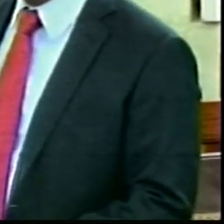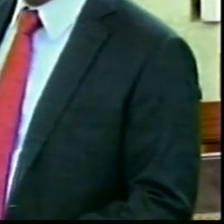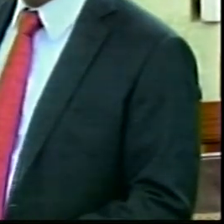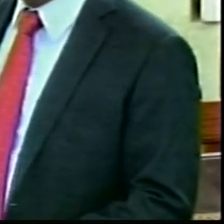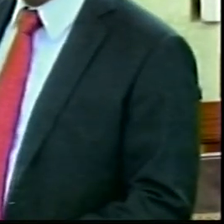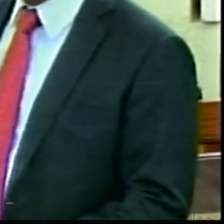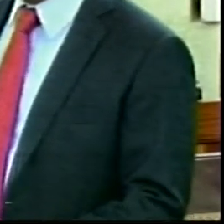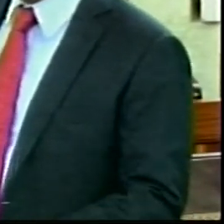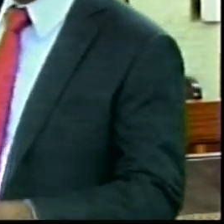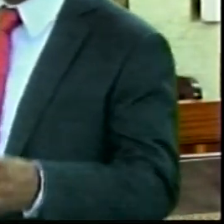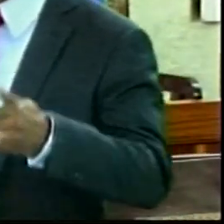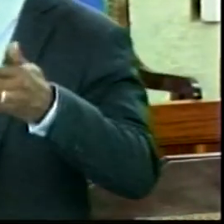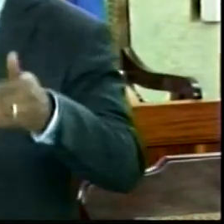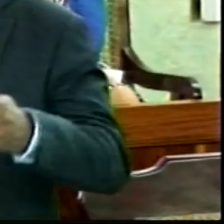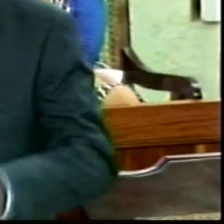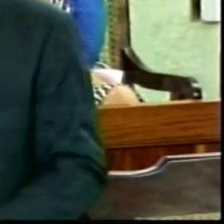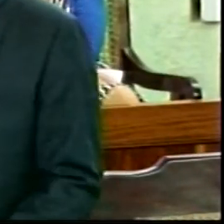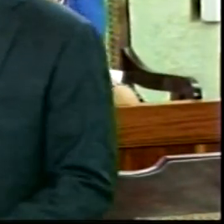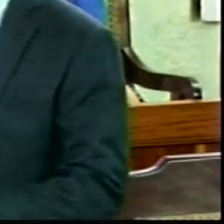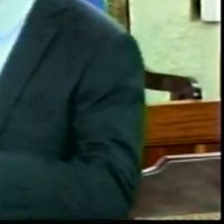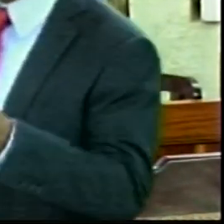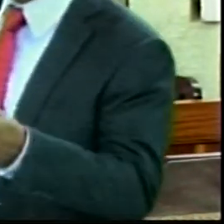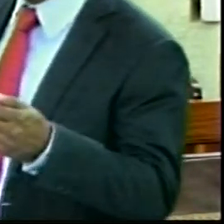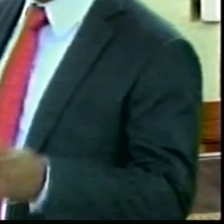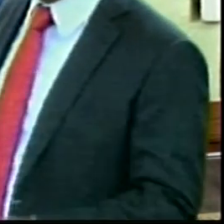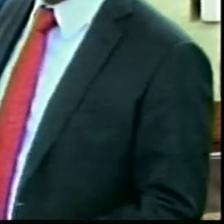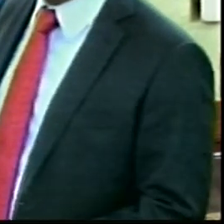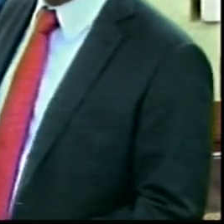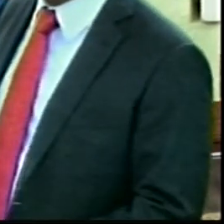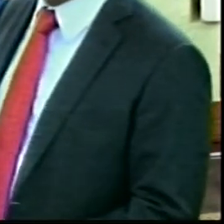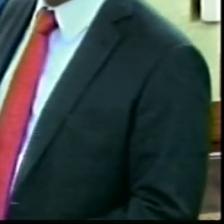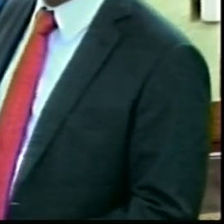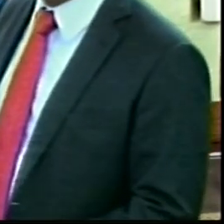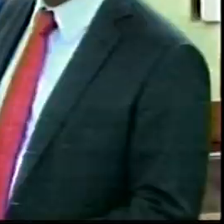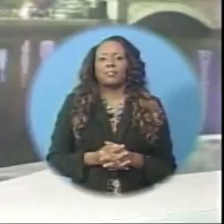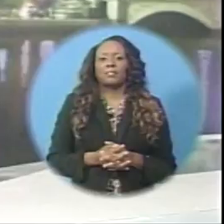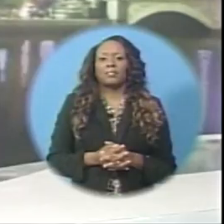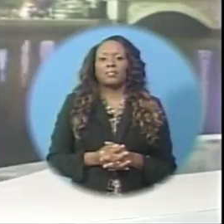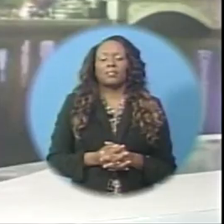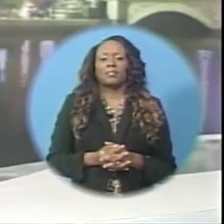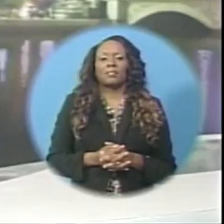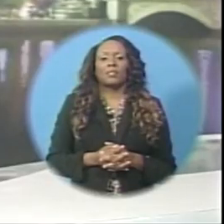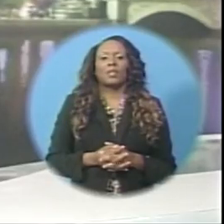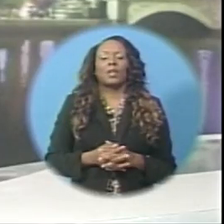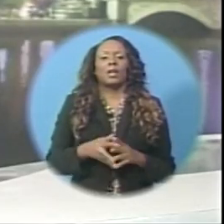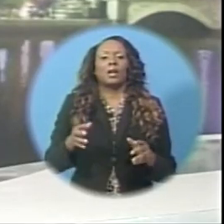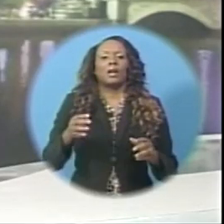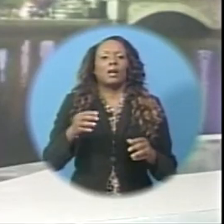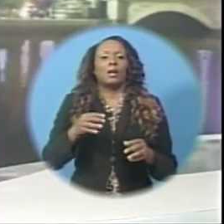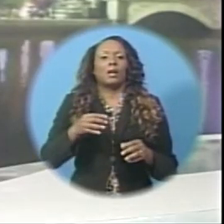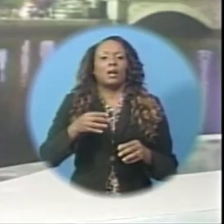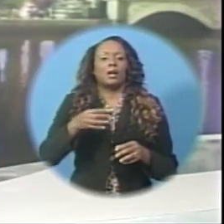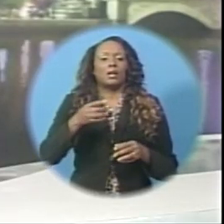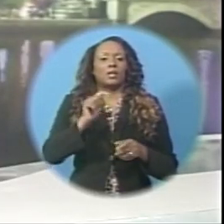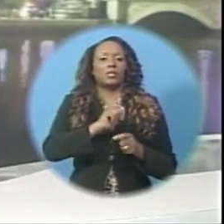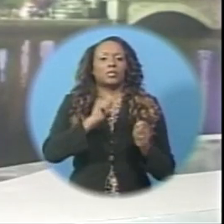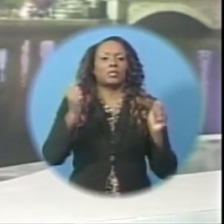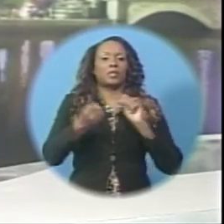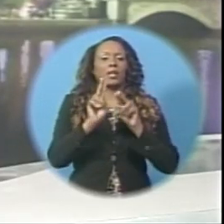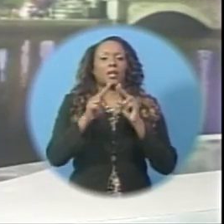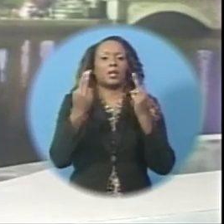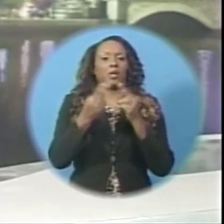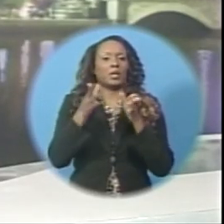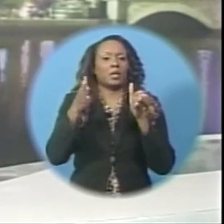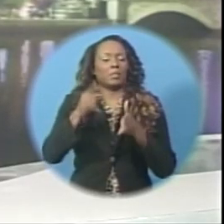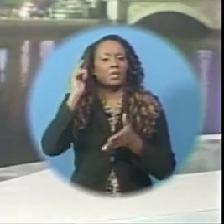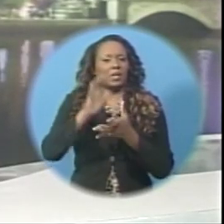check. Why is it that we can file it online, but we can't just complete the payment online? A veteran trade unionist believes if Barbados is